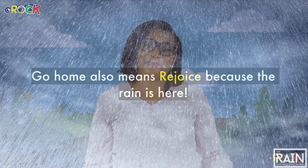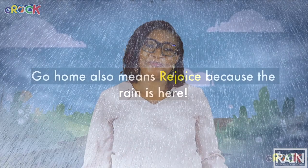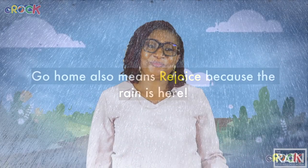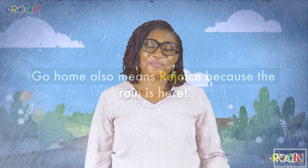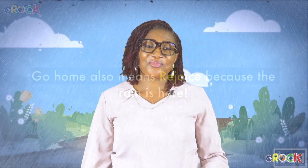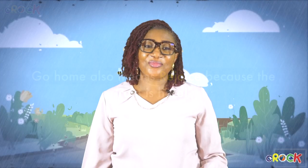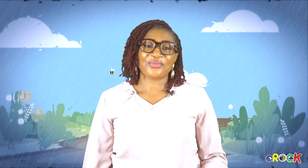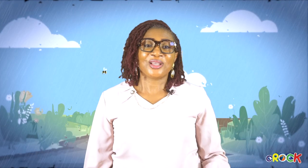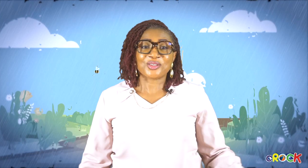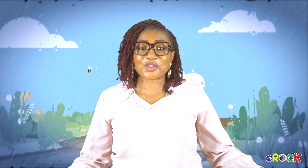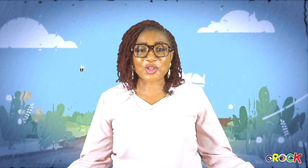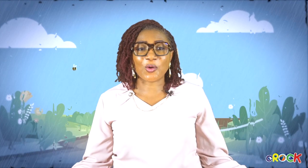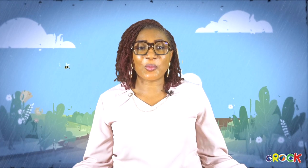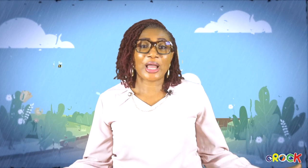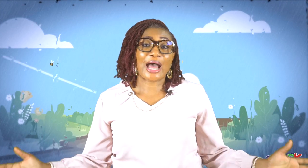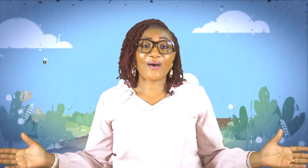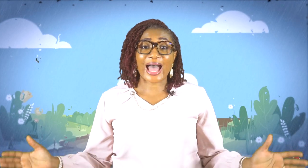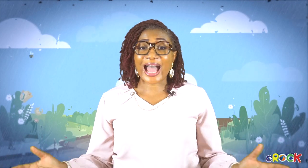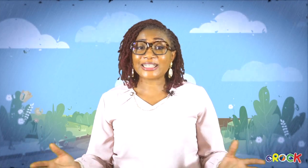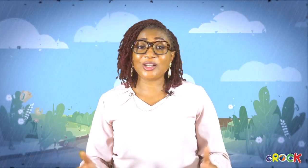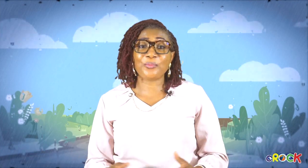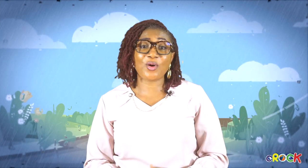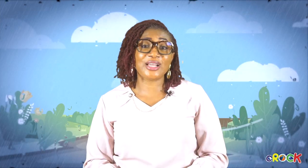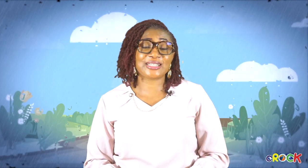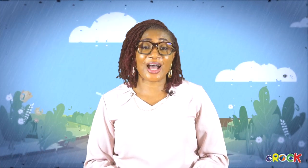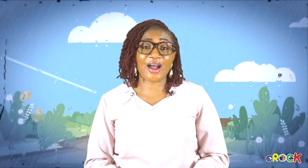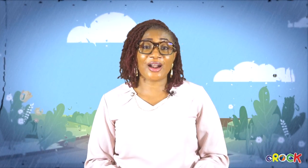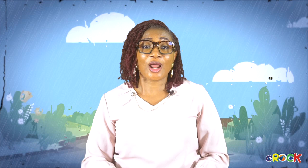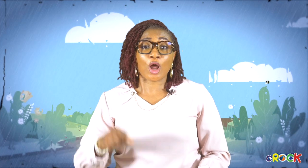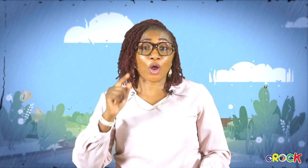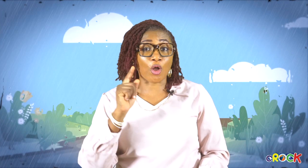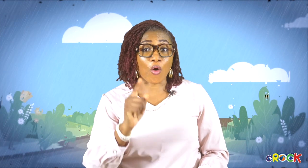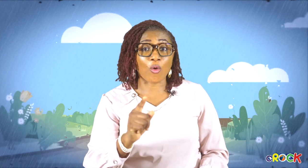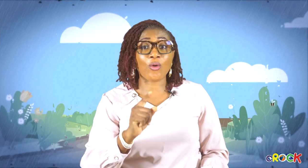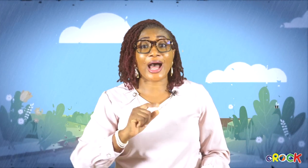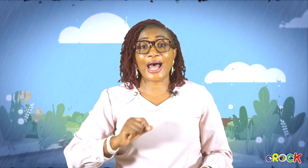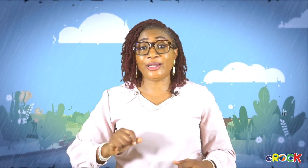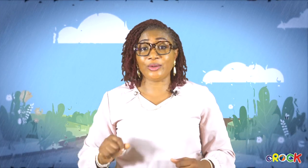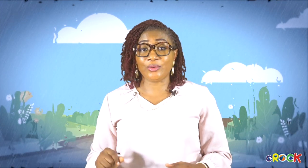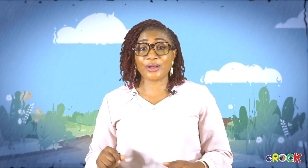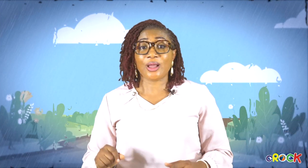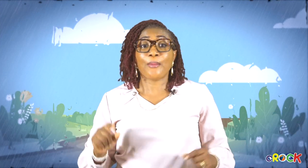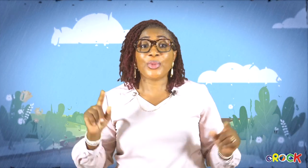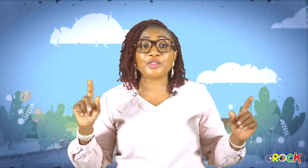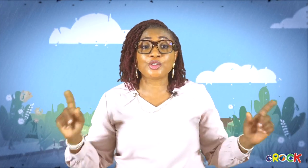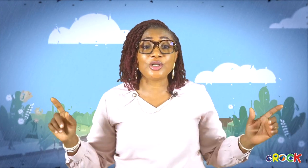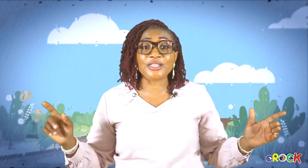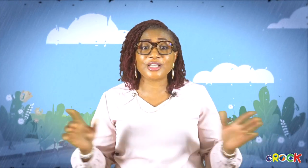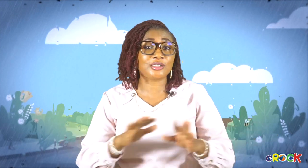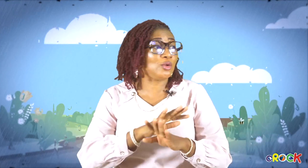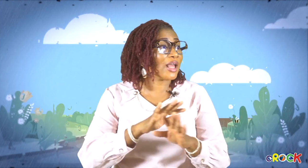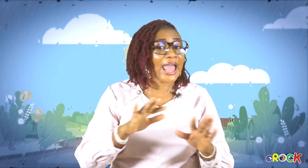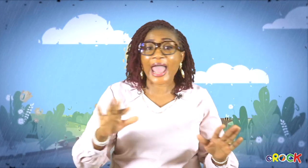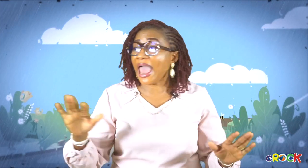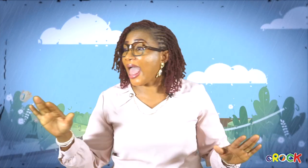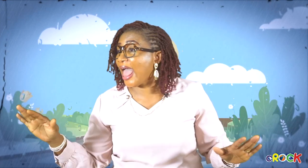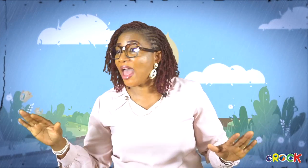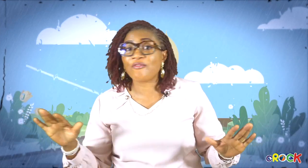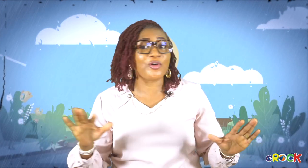here. So our action points are, go and look, but do not just